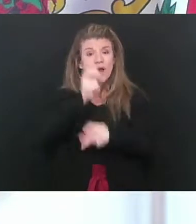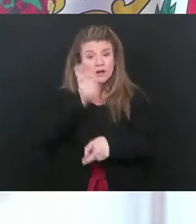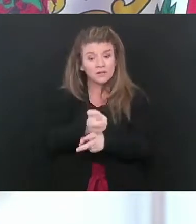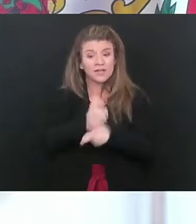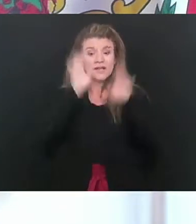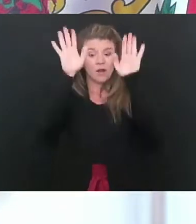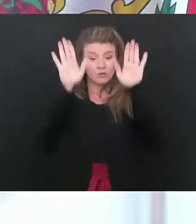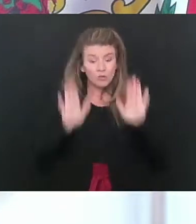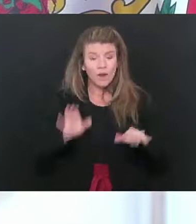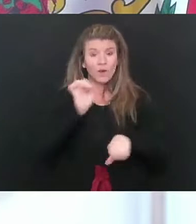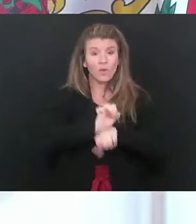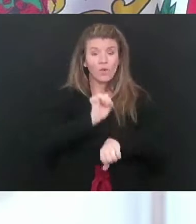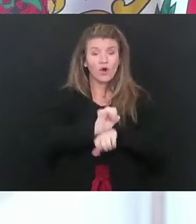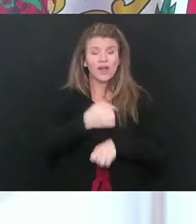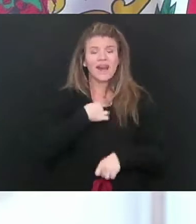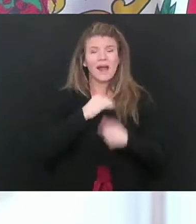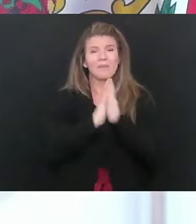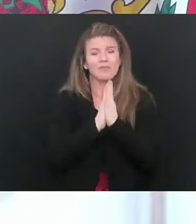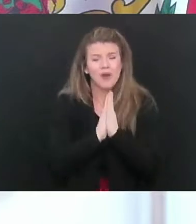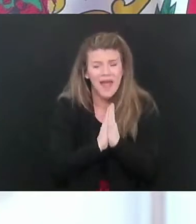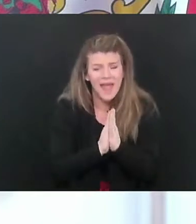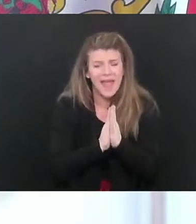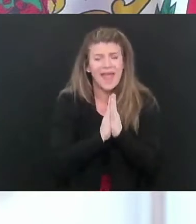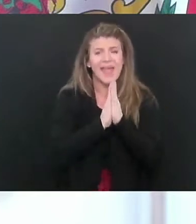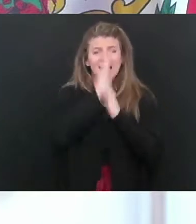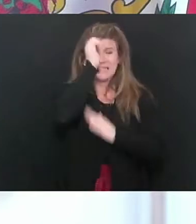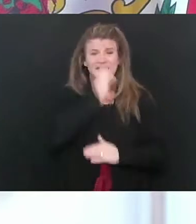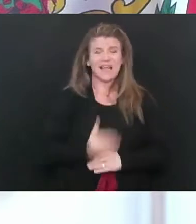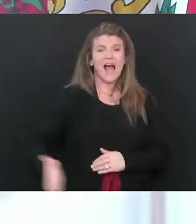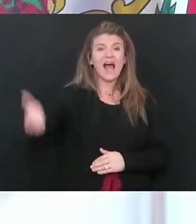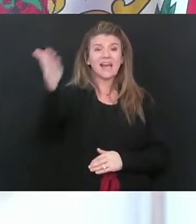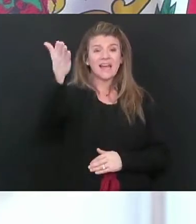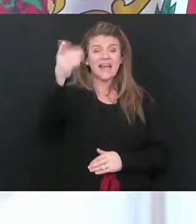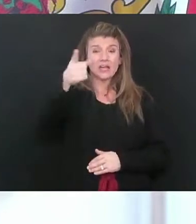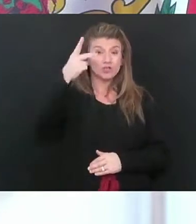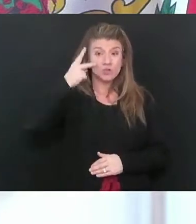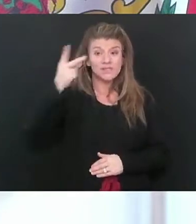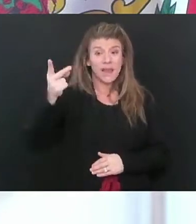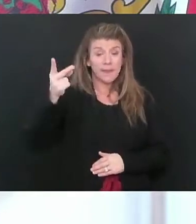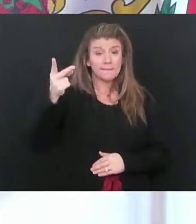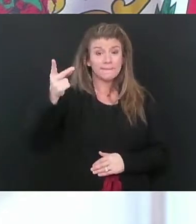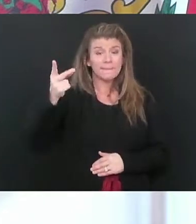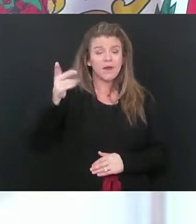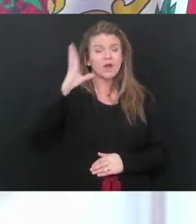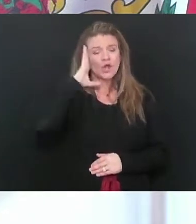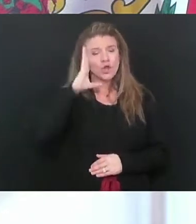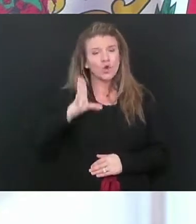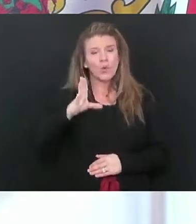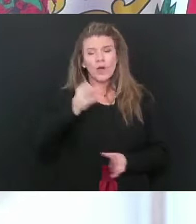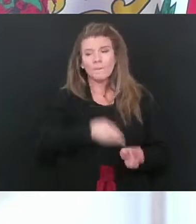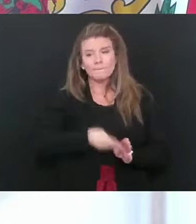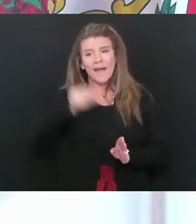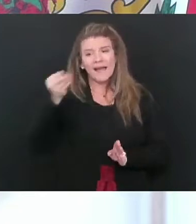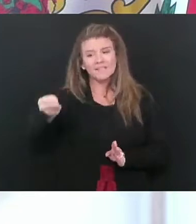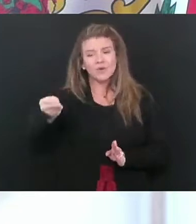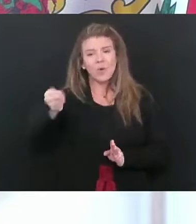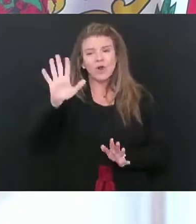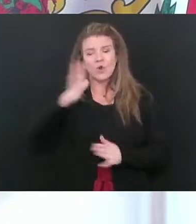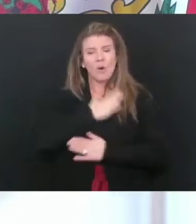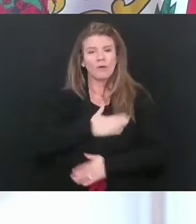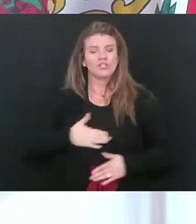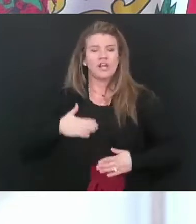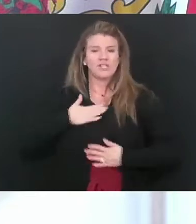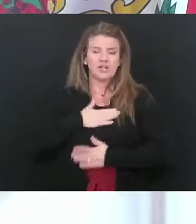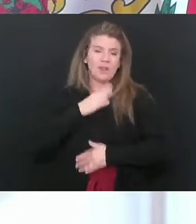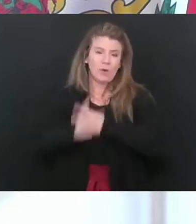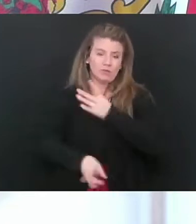work, and I pray to God above, as you see them, you'll absolutely pass on all the appreciation in